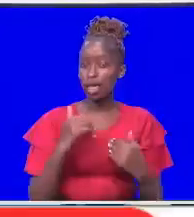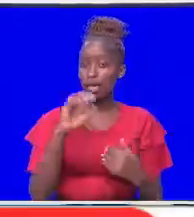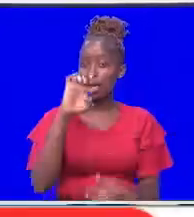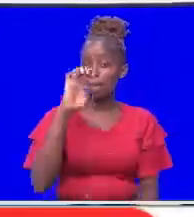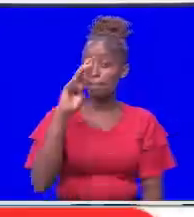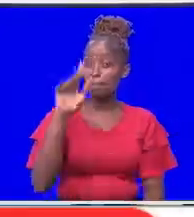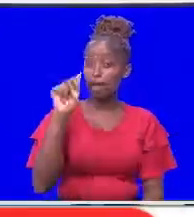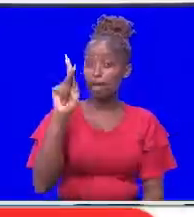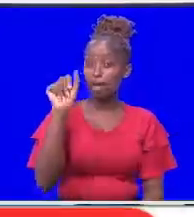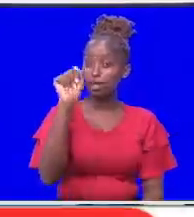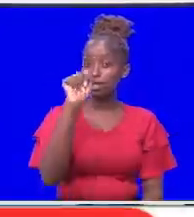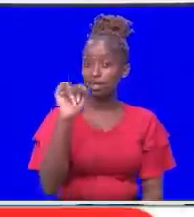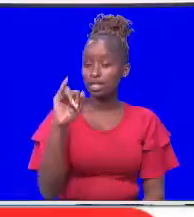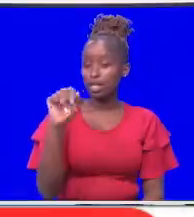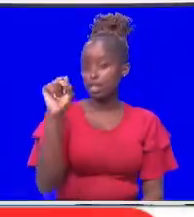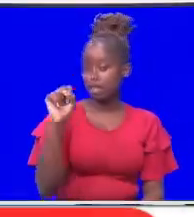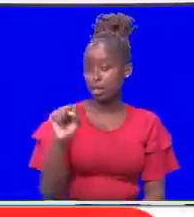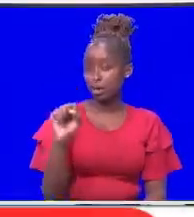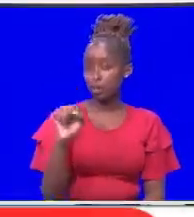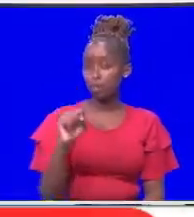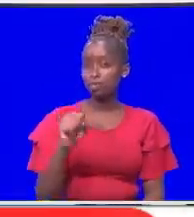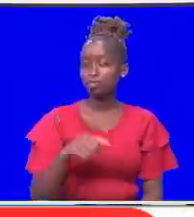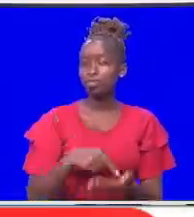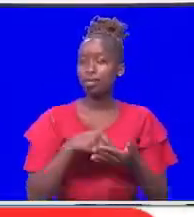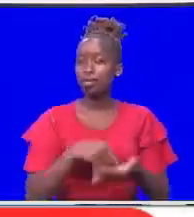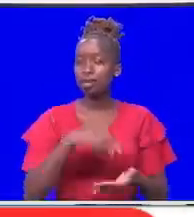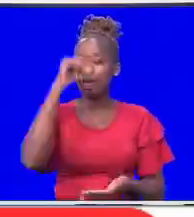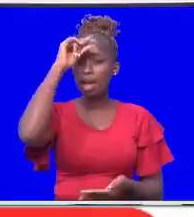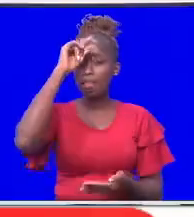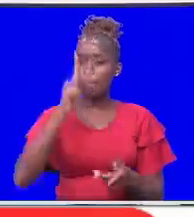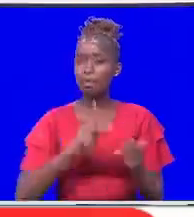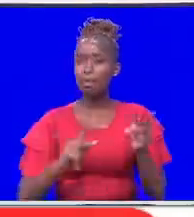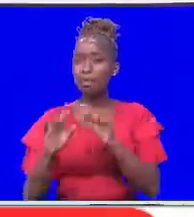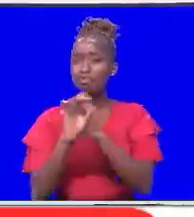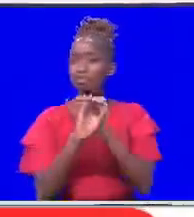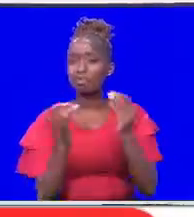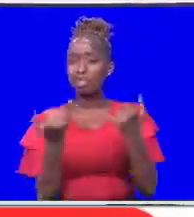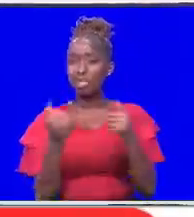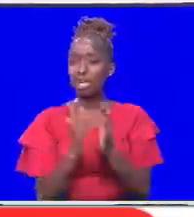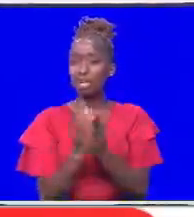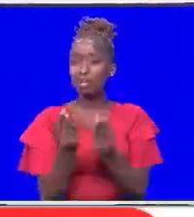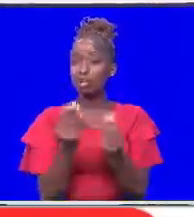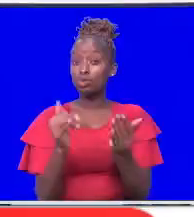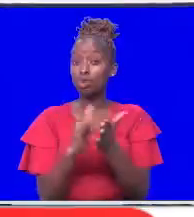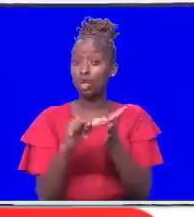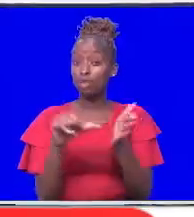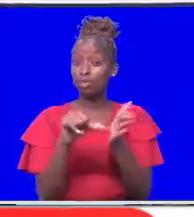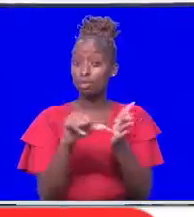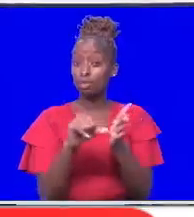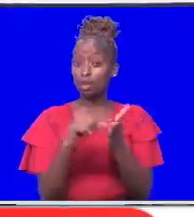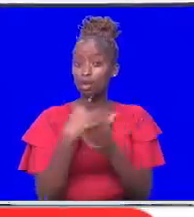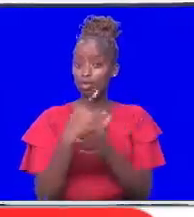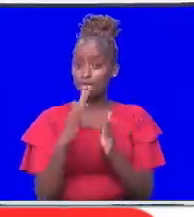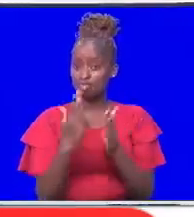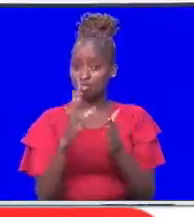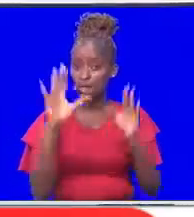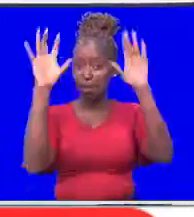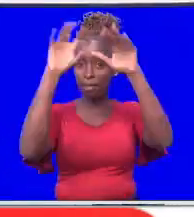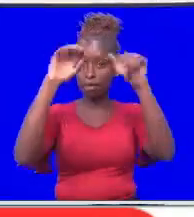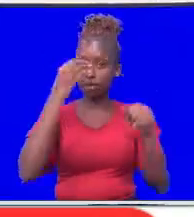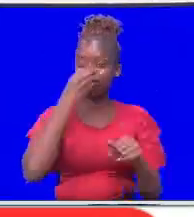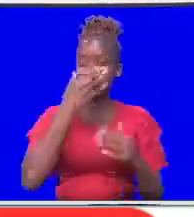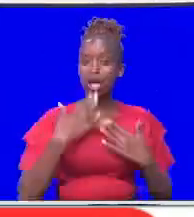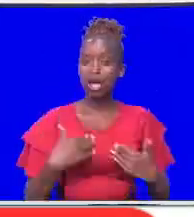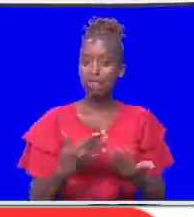constituency, criticized the government for its unpreparedness to handle the floods crisis, while saying President Ruto has run out